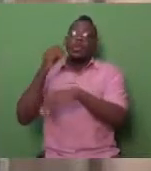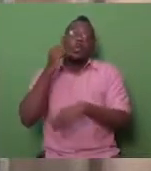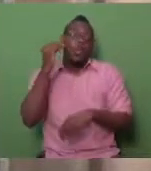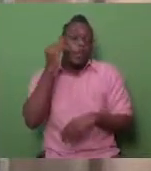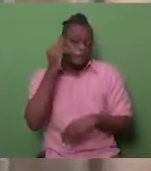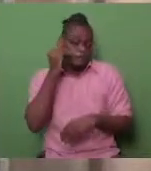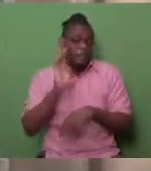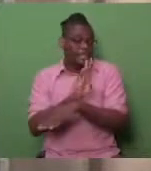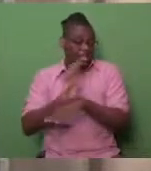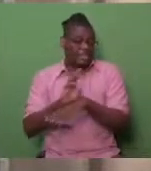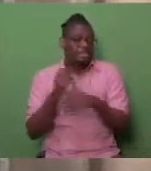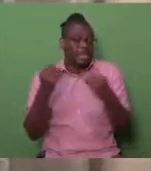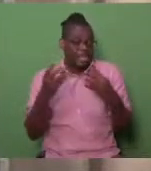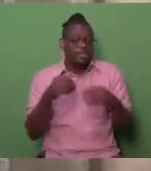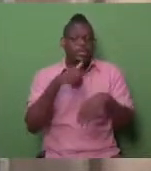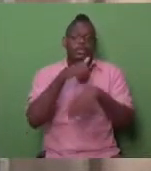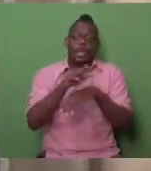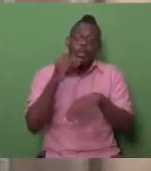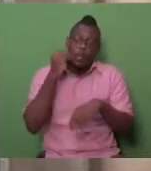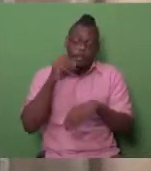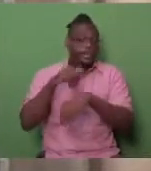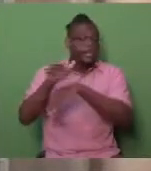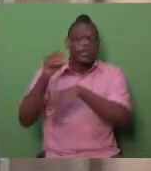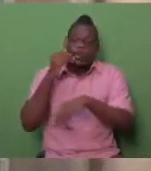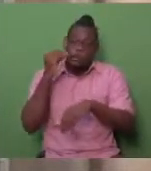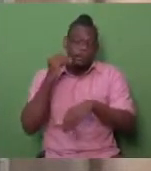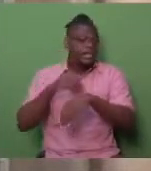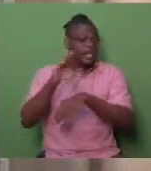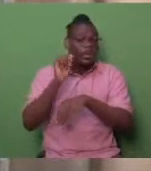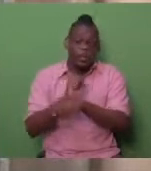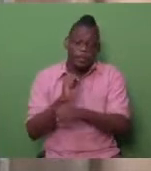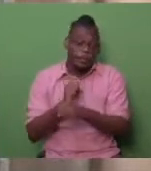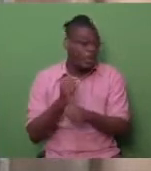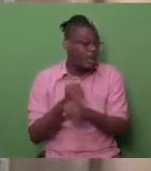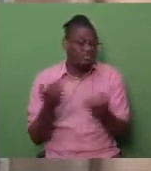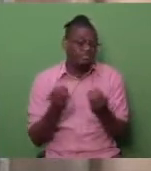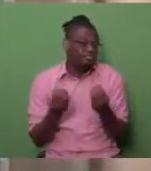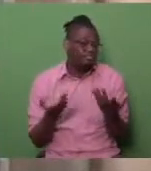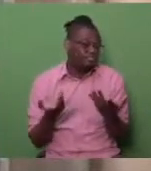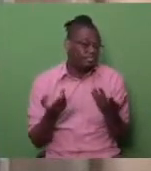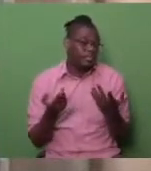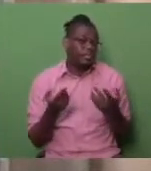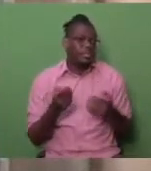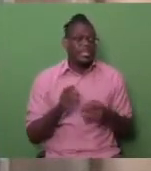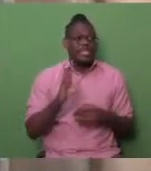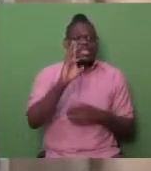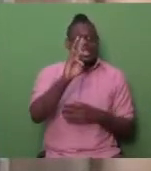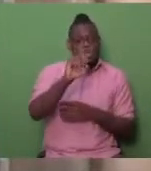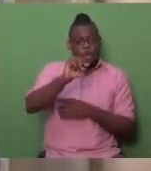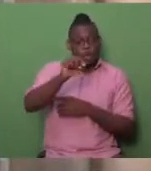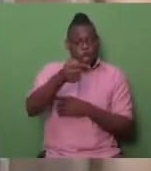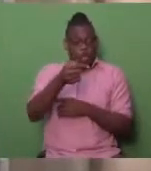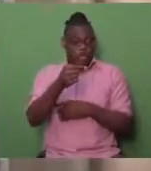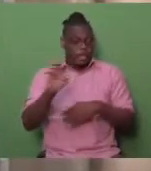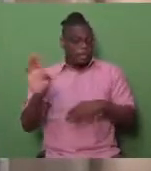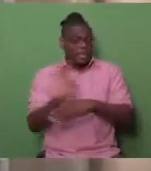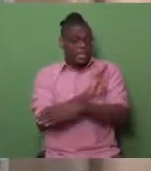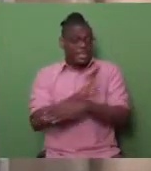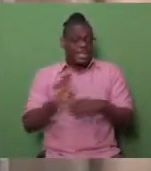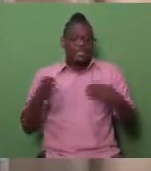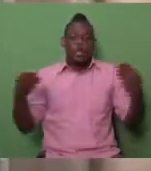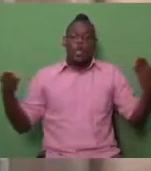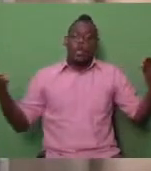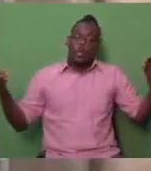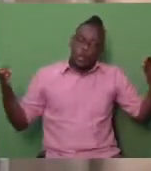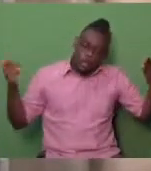Business Chambers estimated that 6,000 businesses face permanent closure. And yet again